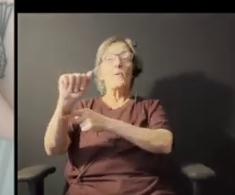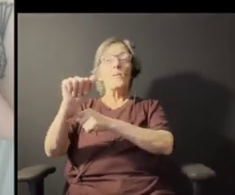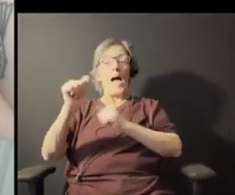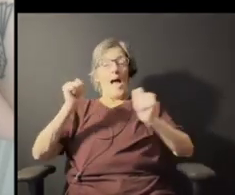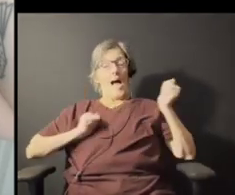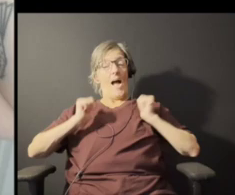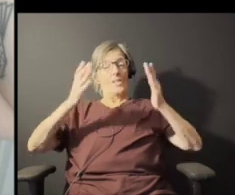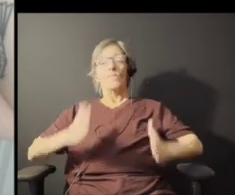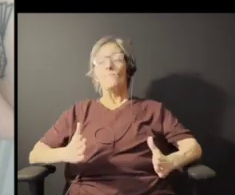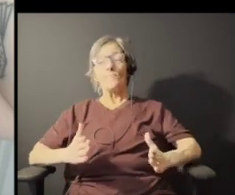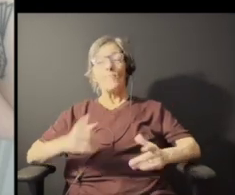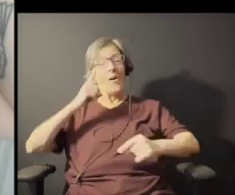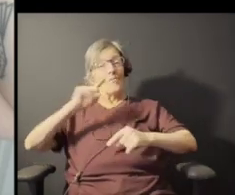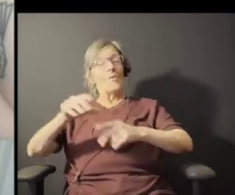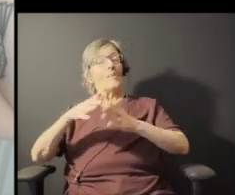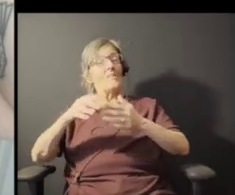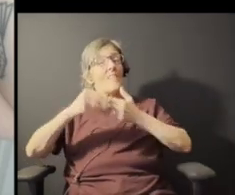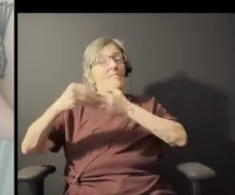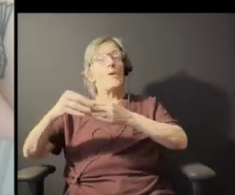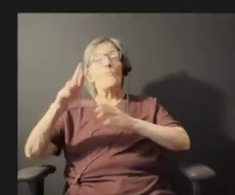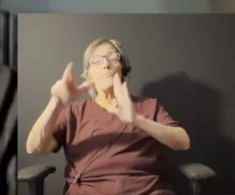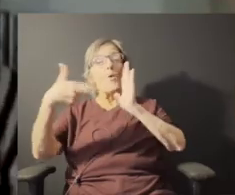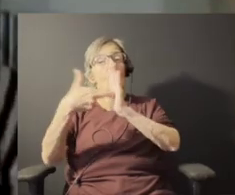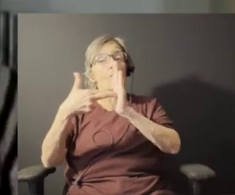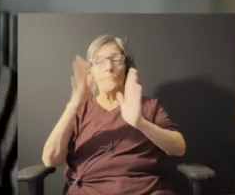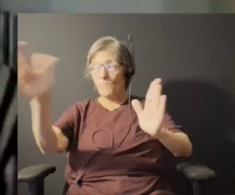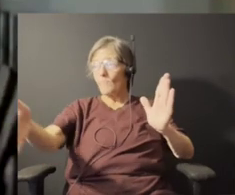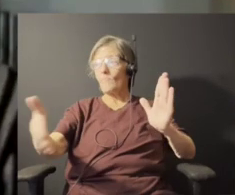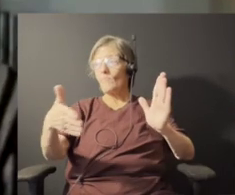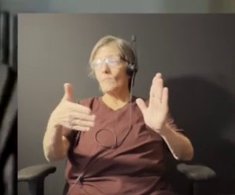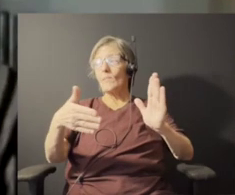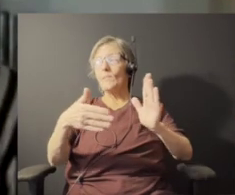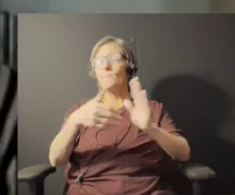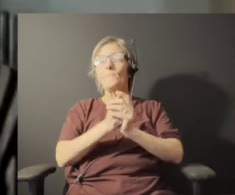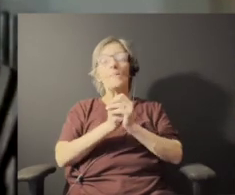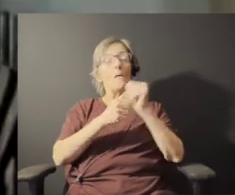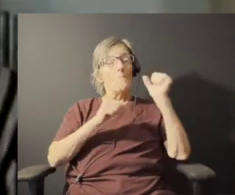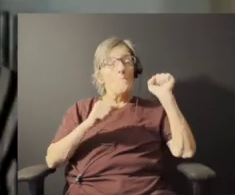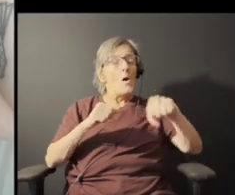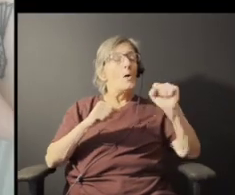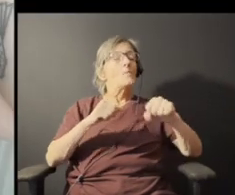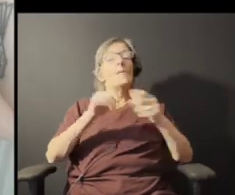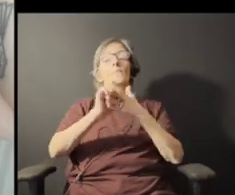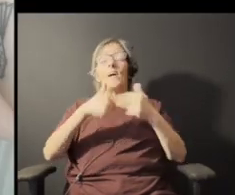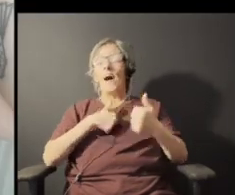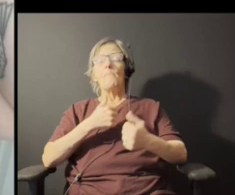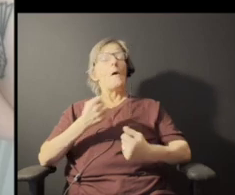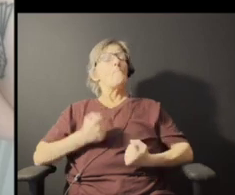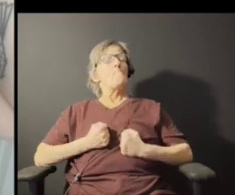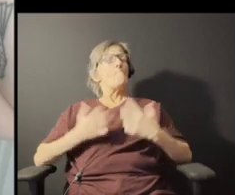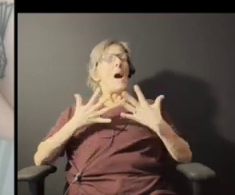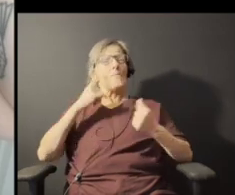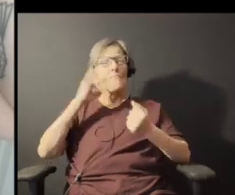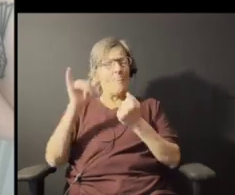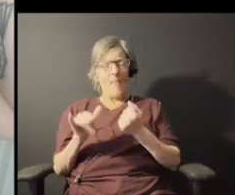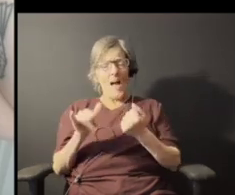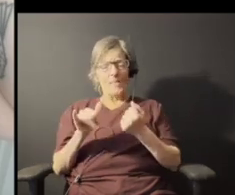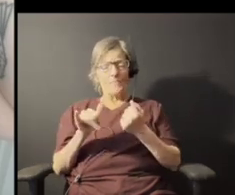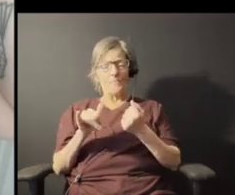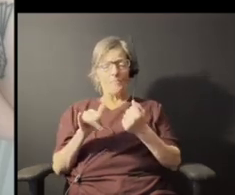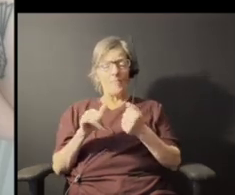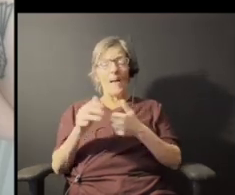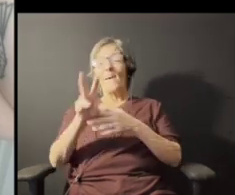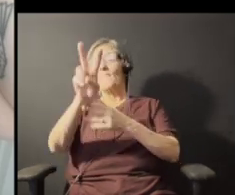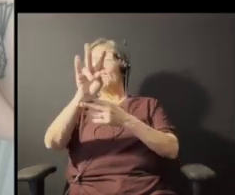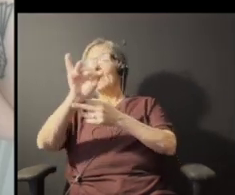disabled actress to play the lead role. Nice. That is something that I am very passionate about. And I feel